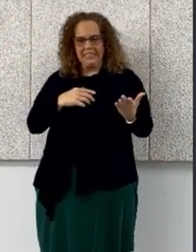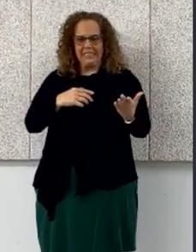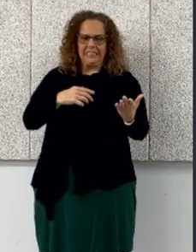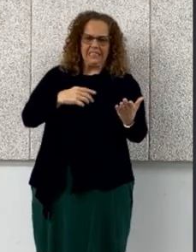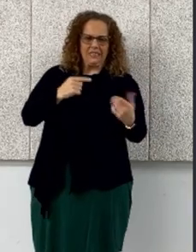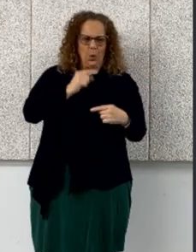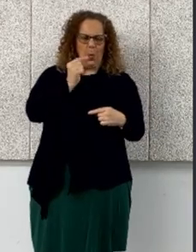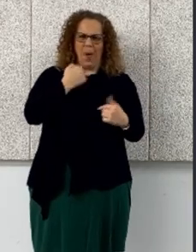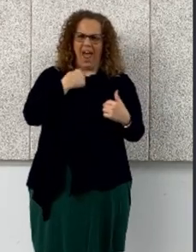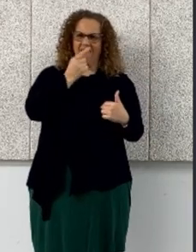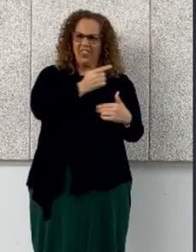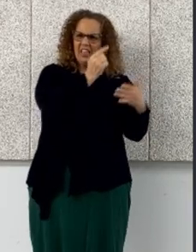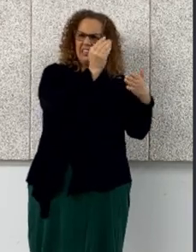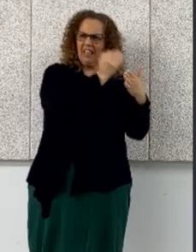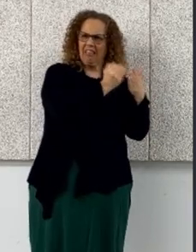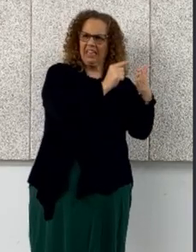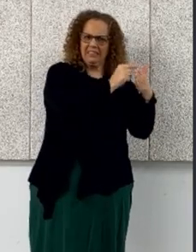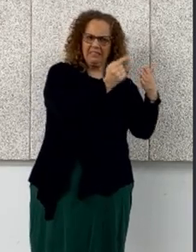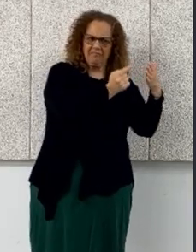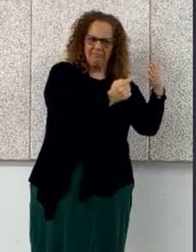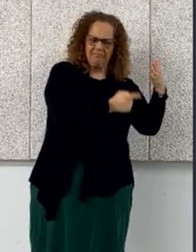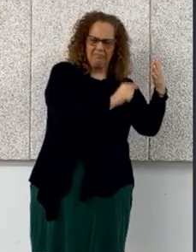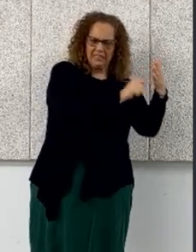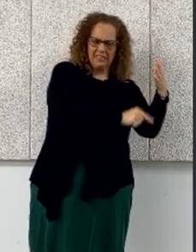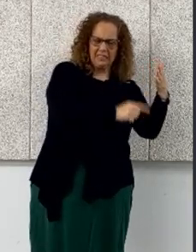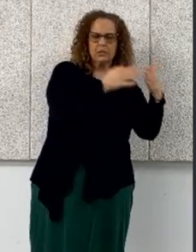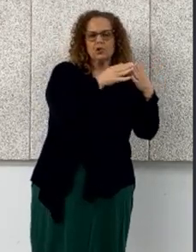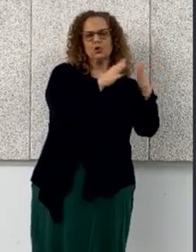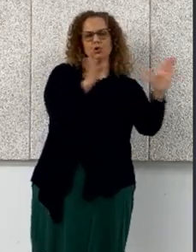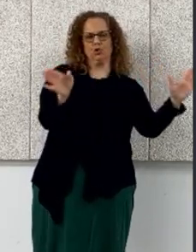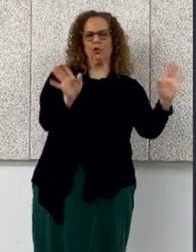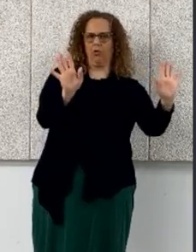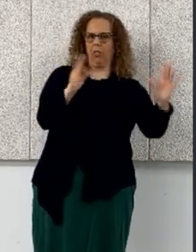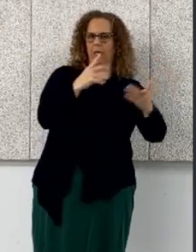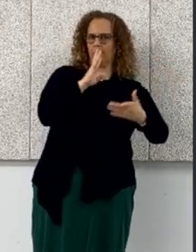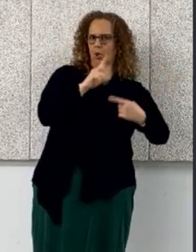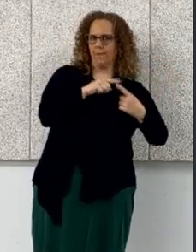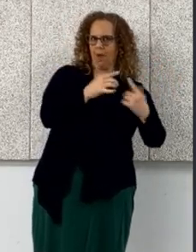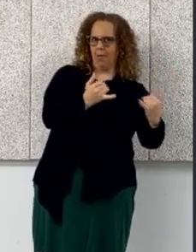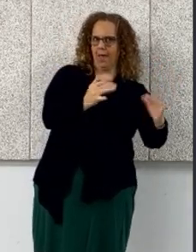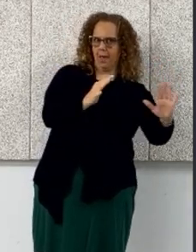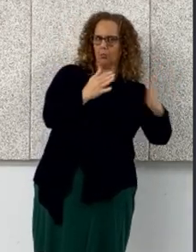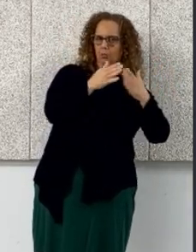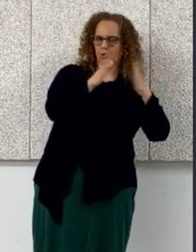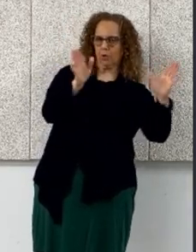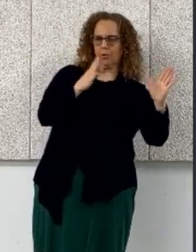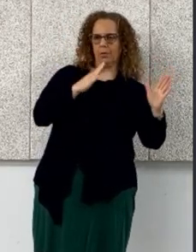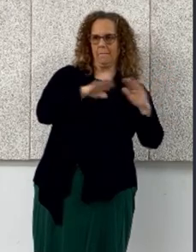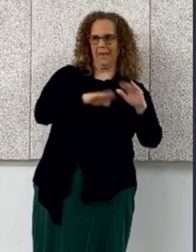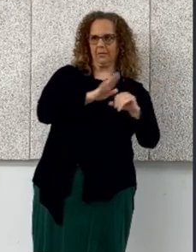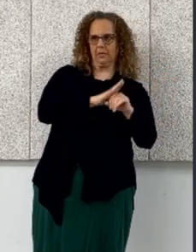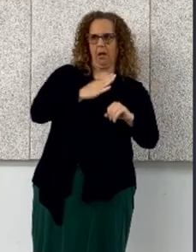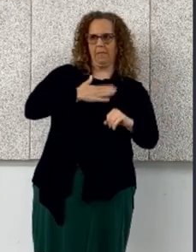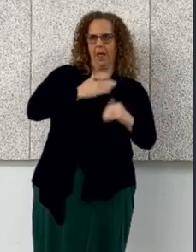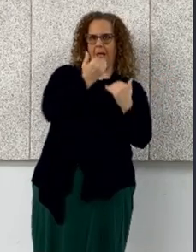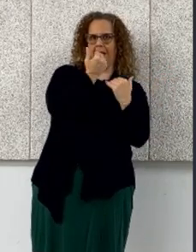these other things, and I'm talking in broad generalizations based on my limited